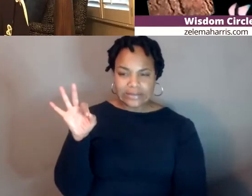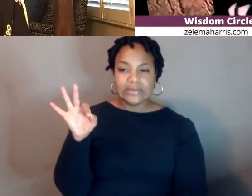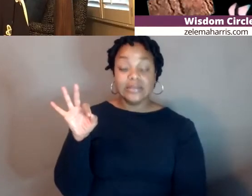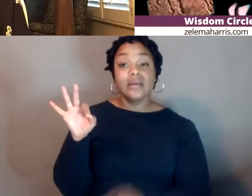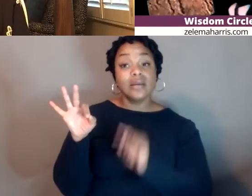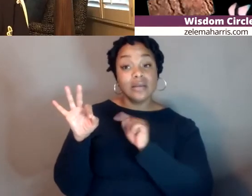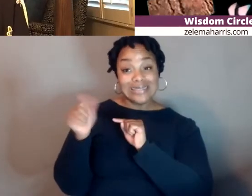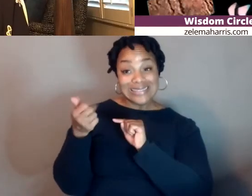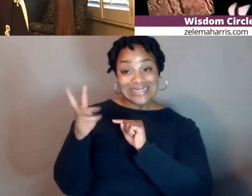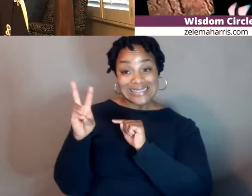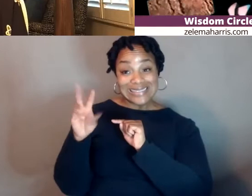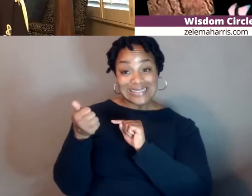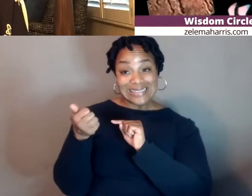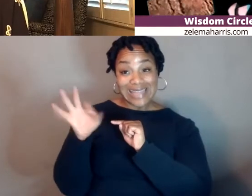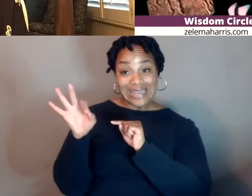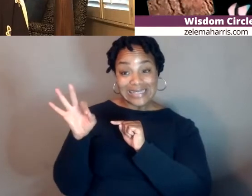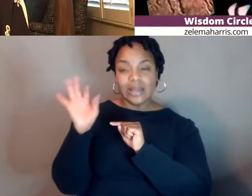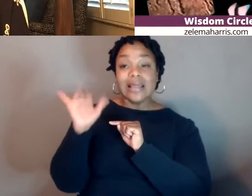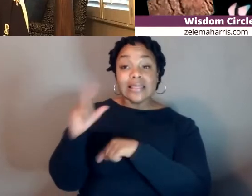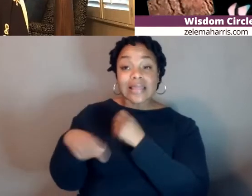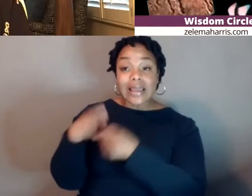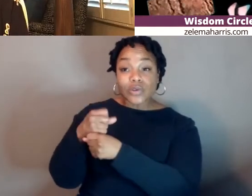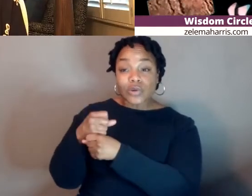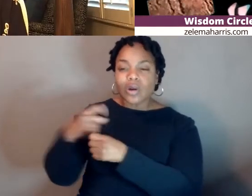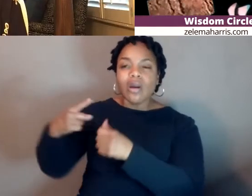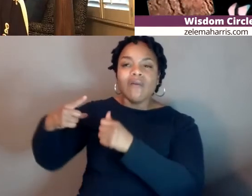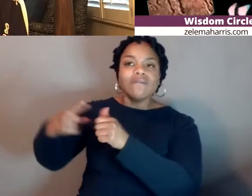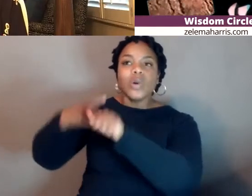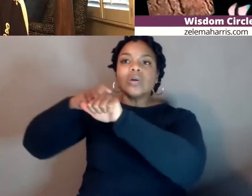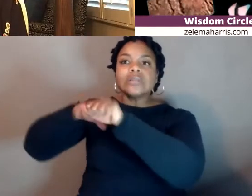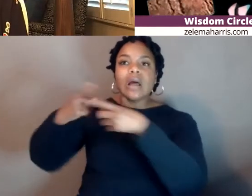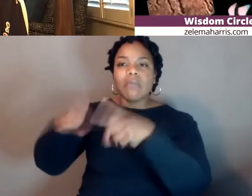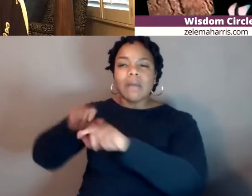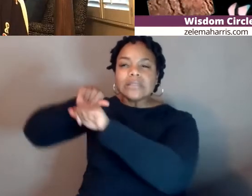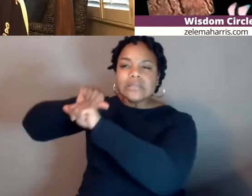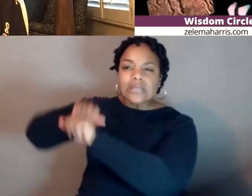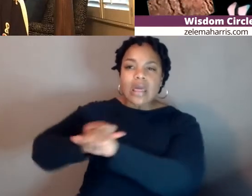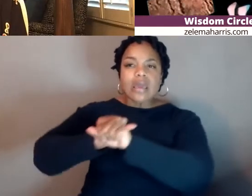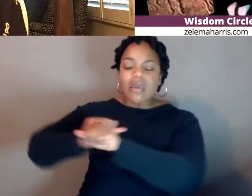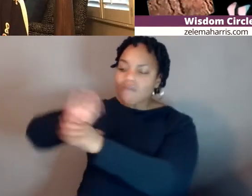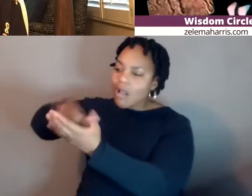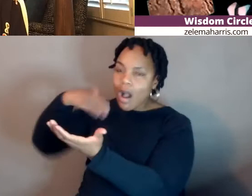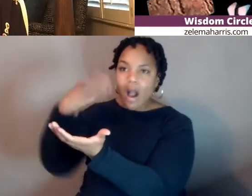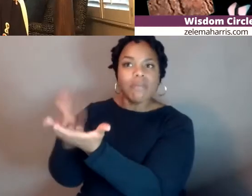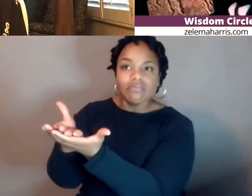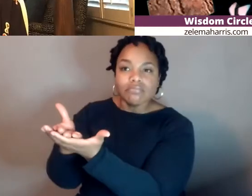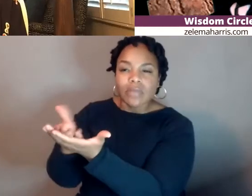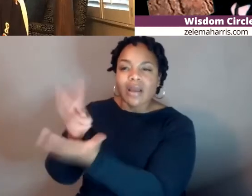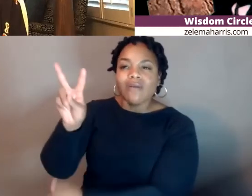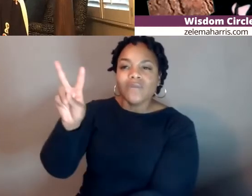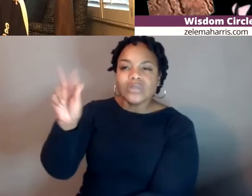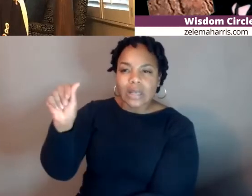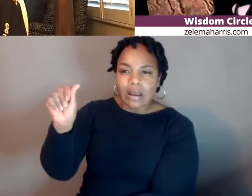when the first slaves entered the shores of Virginia. And that